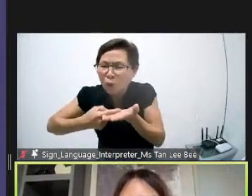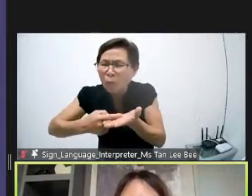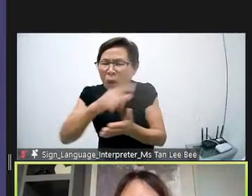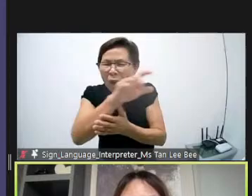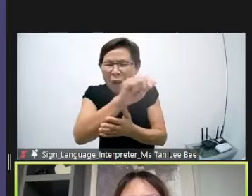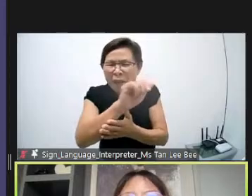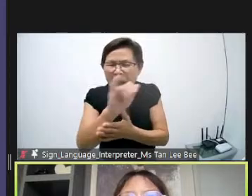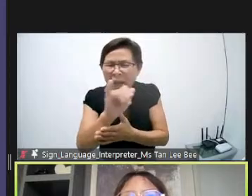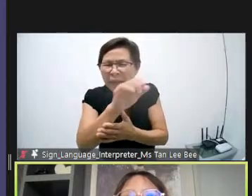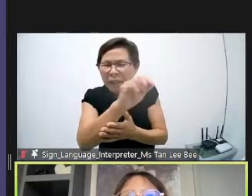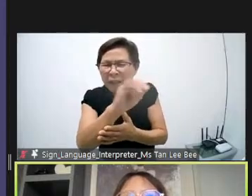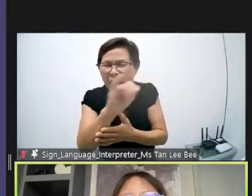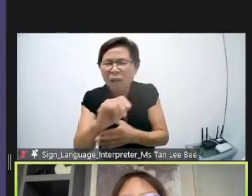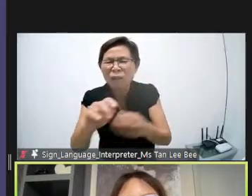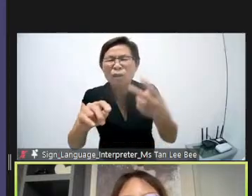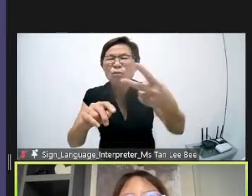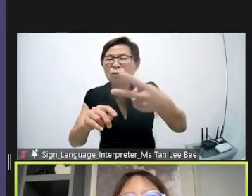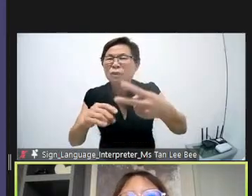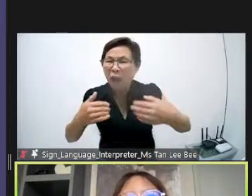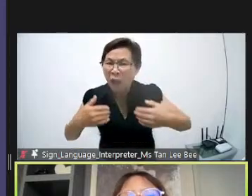AI, there are two